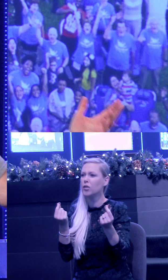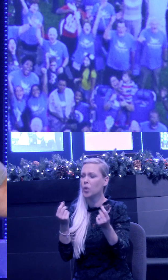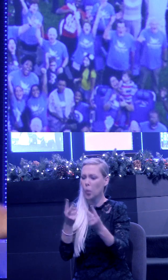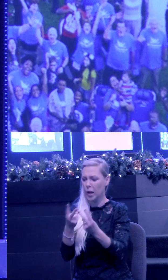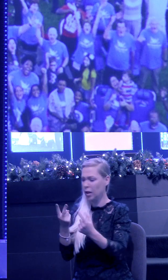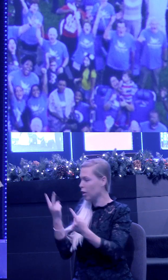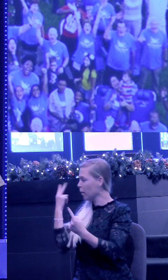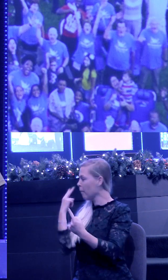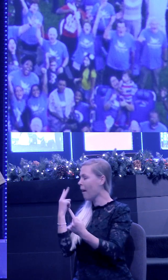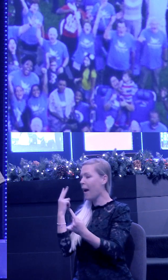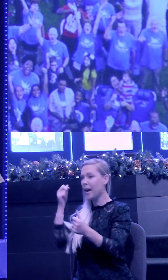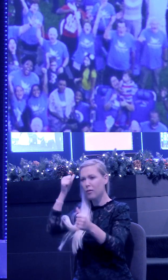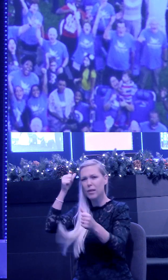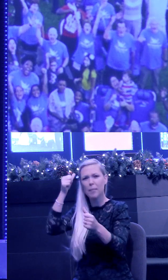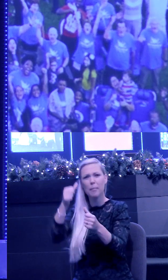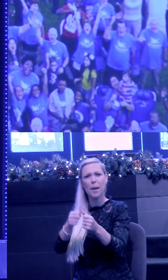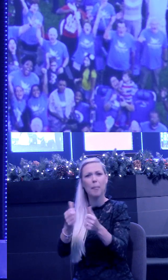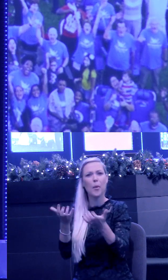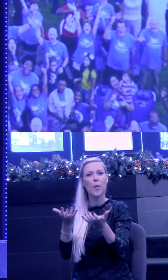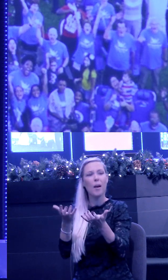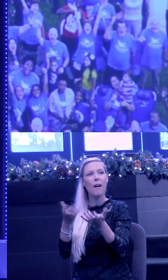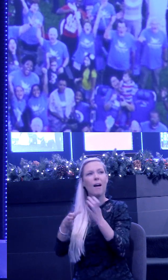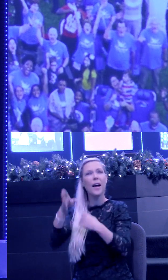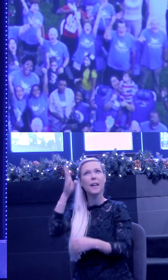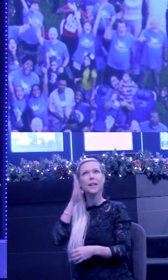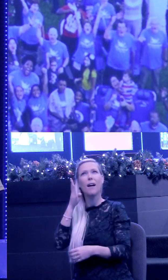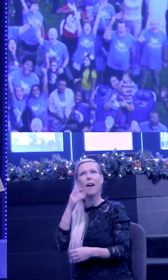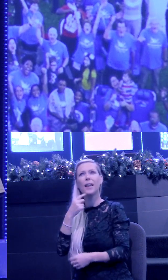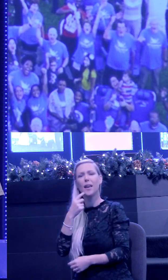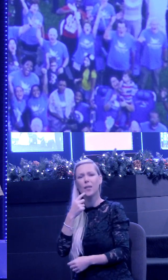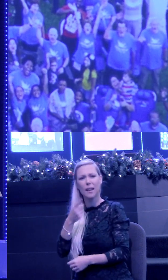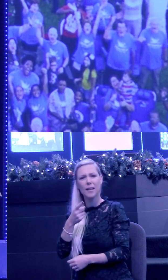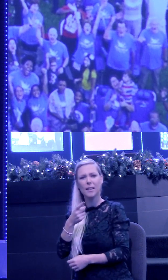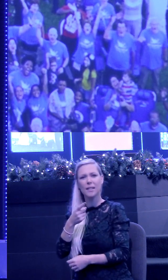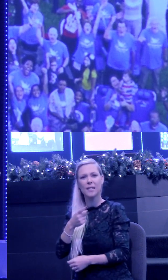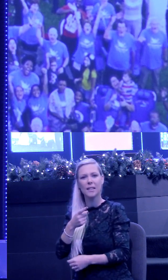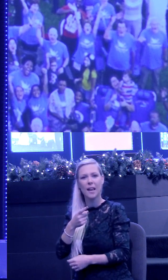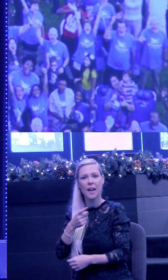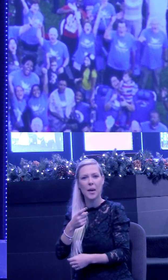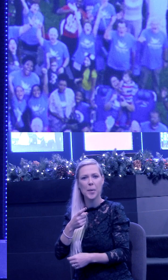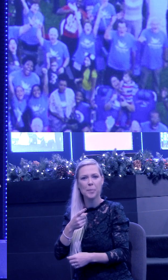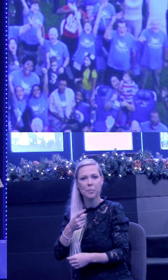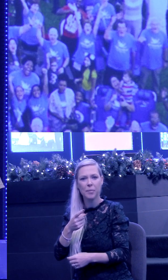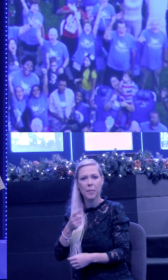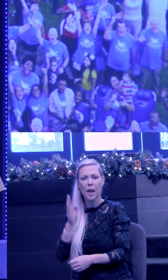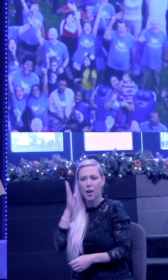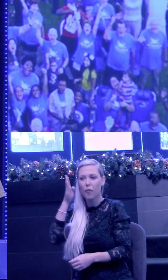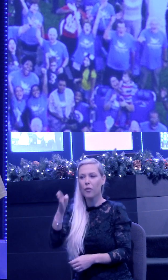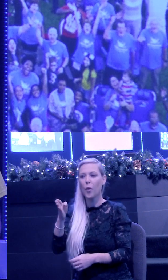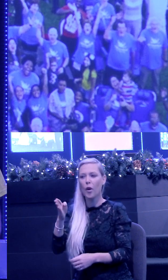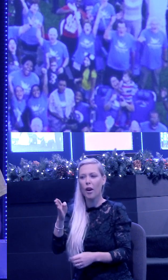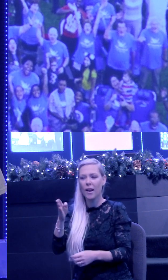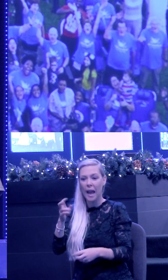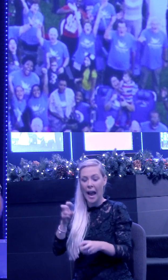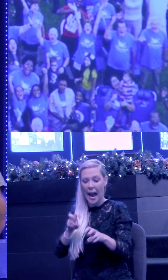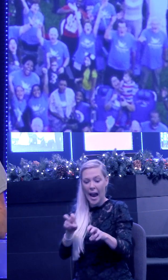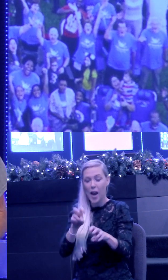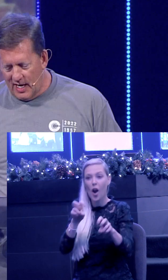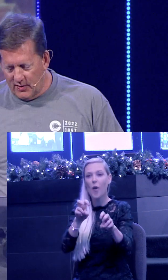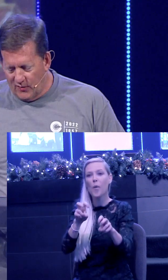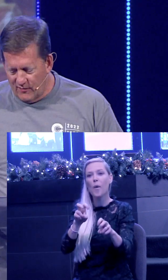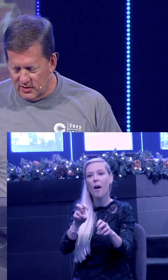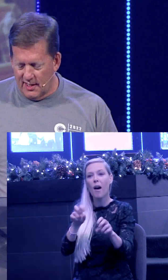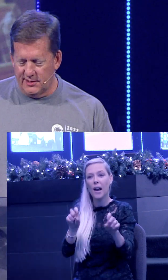to look forward. And God calls us to do that. He calls us to do that in our spiritual journey, in our walk with Him.